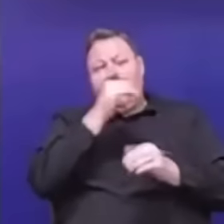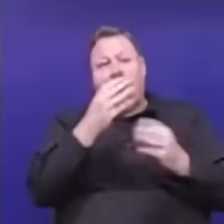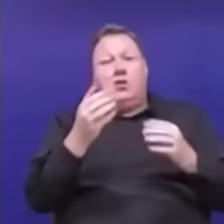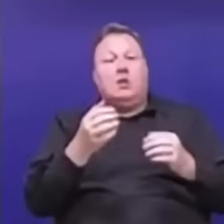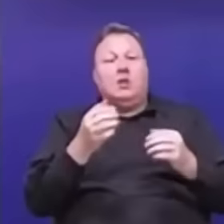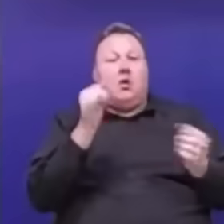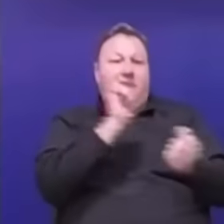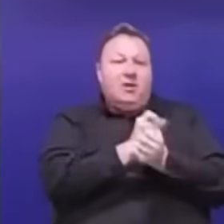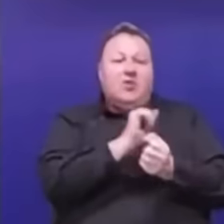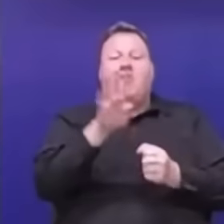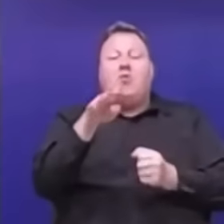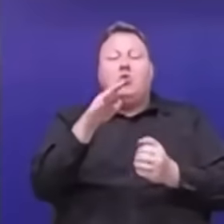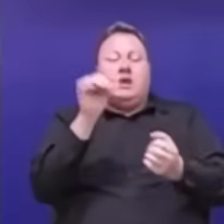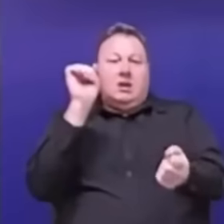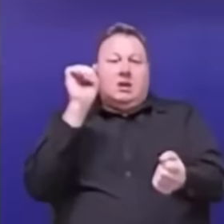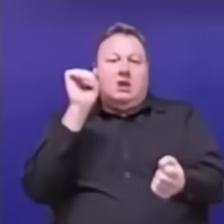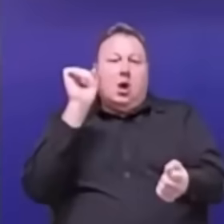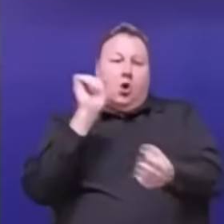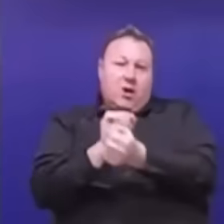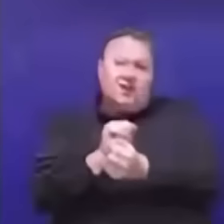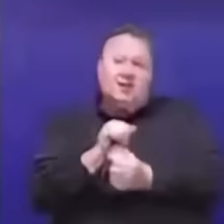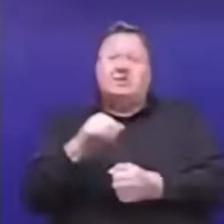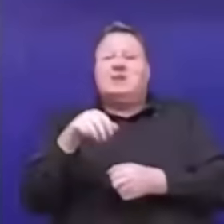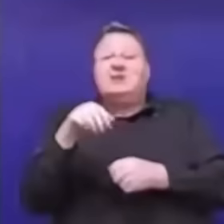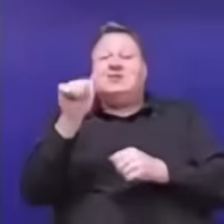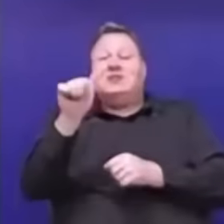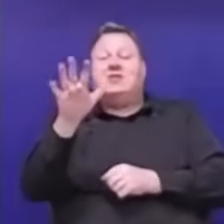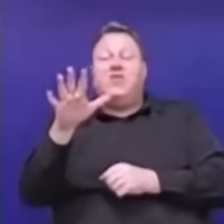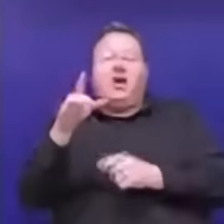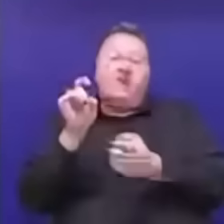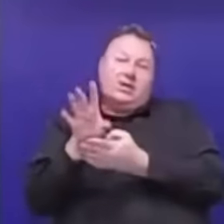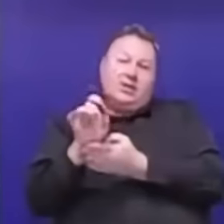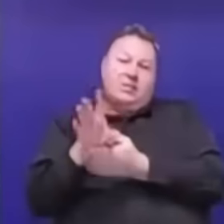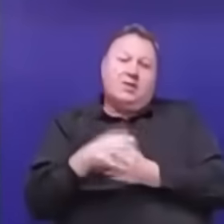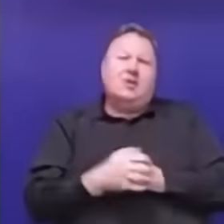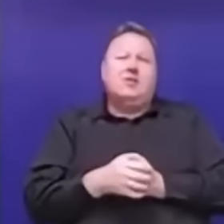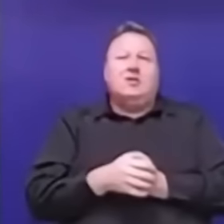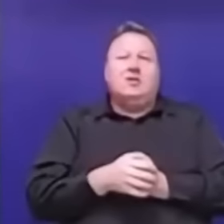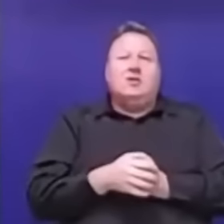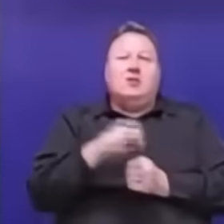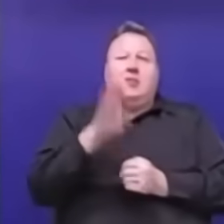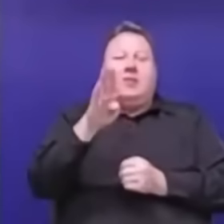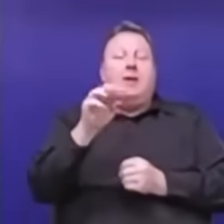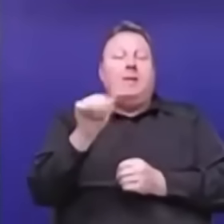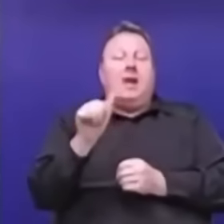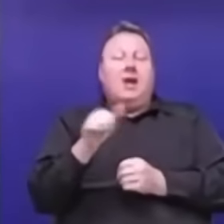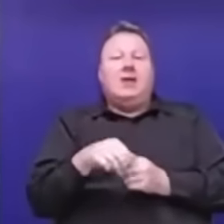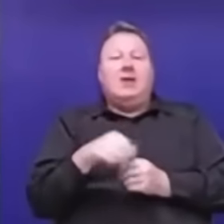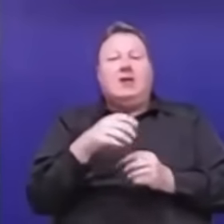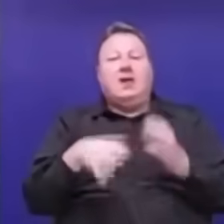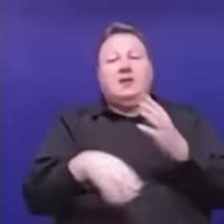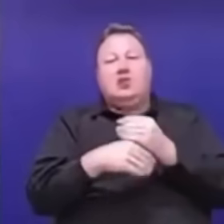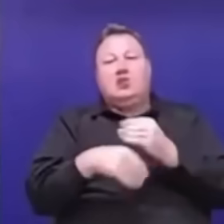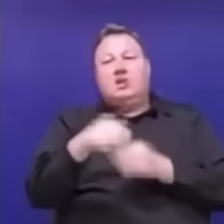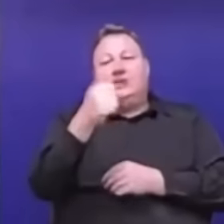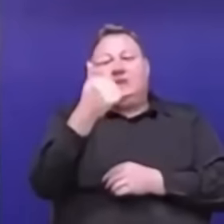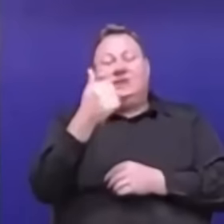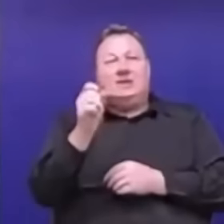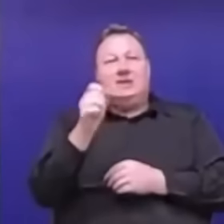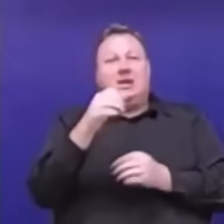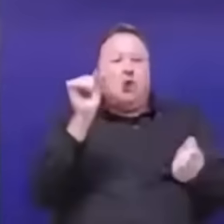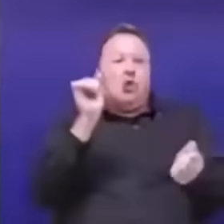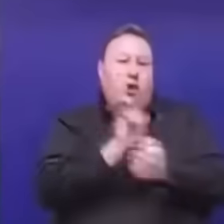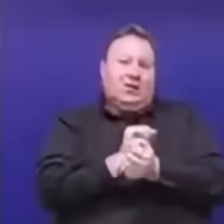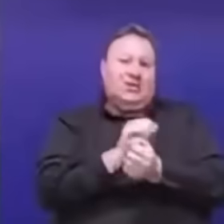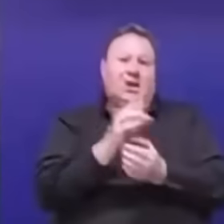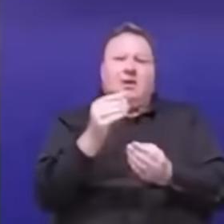14 arrests, and 65 dismissals. The BMA has secured an additional 26 arrests and 34 dismissals. We are now